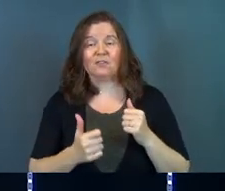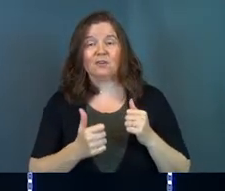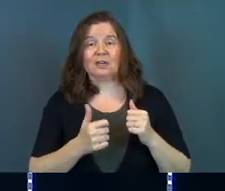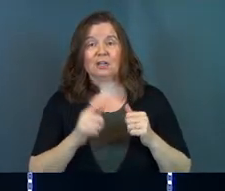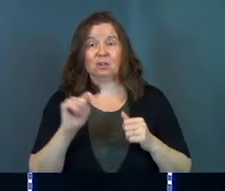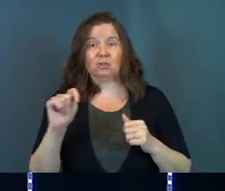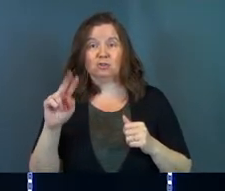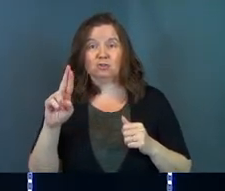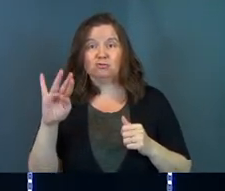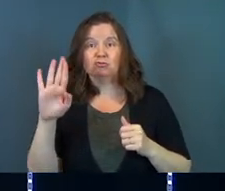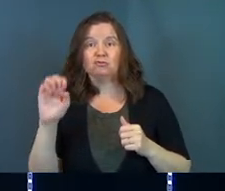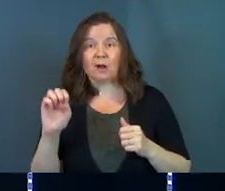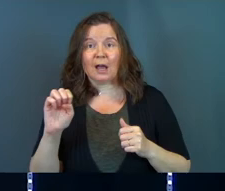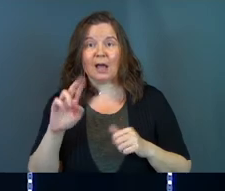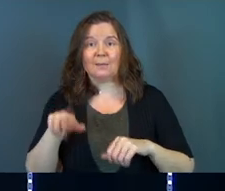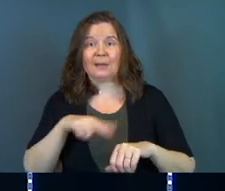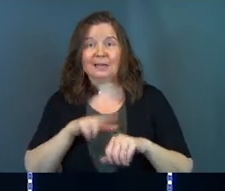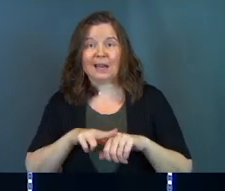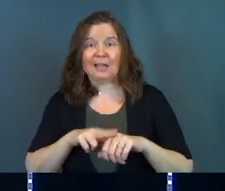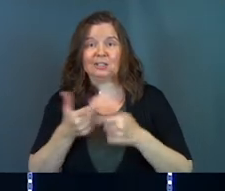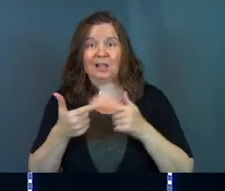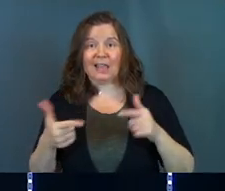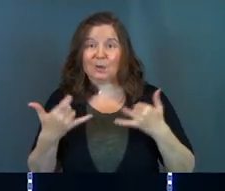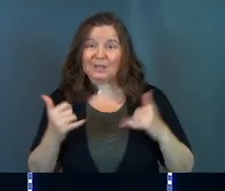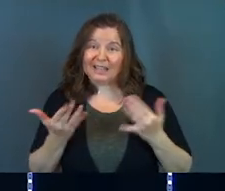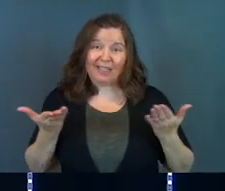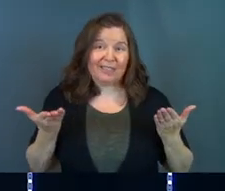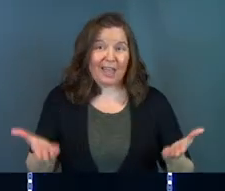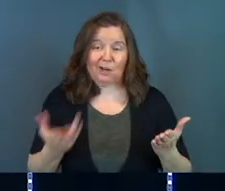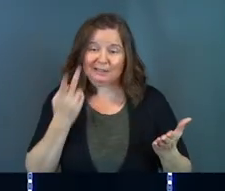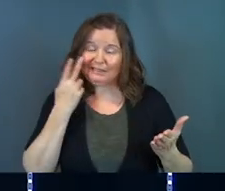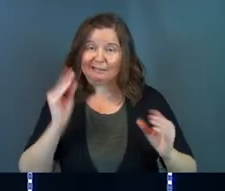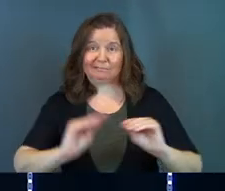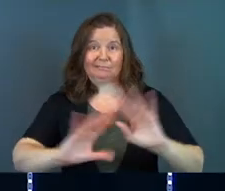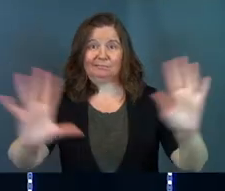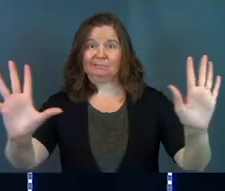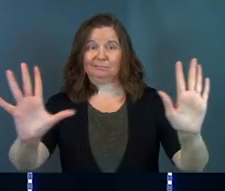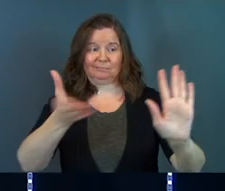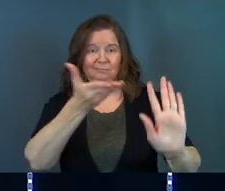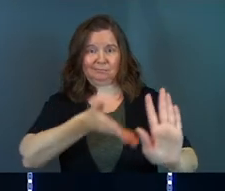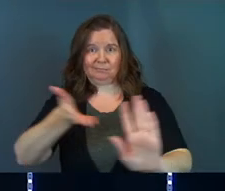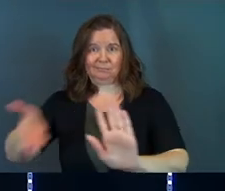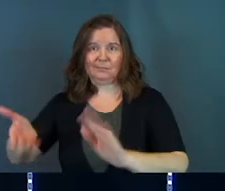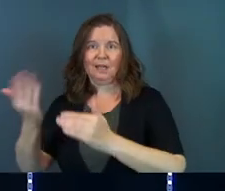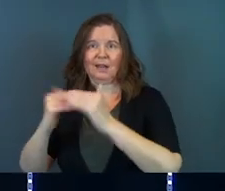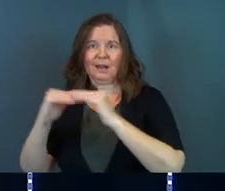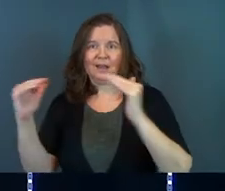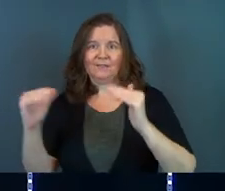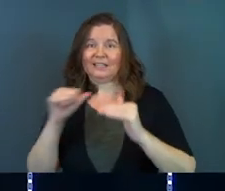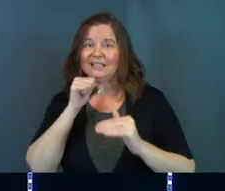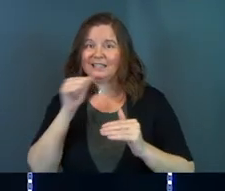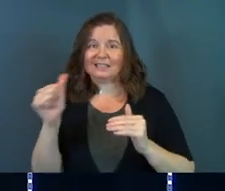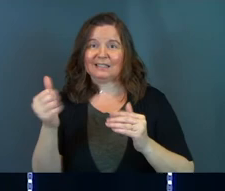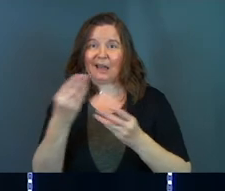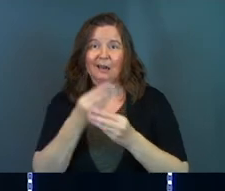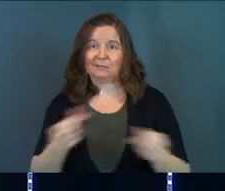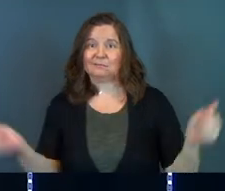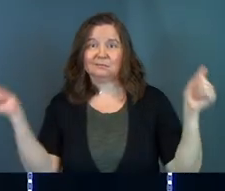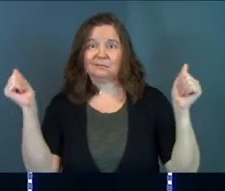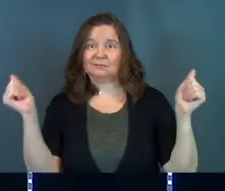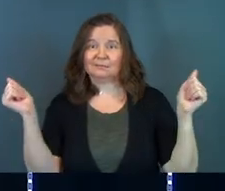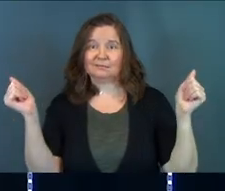single tribe, nation, and tongue is still intact in heaven. It is not washed away.